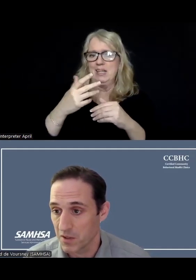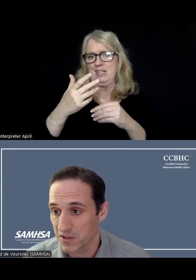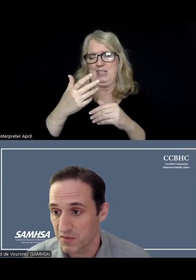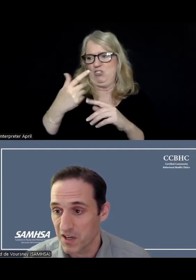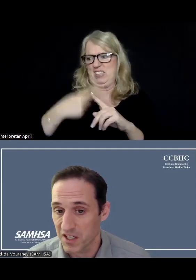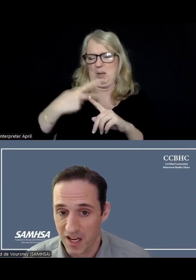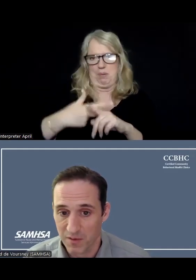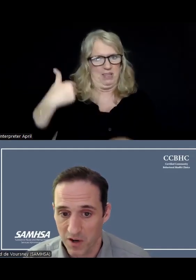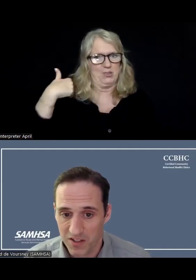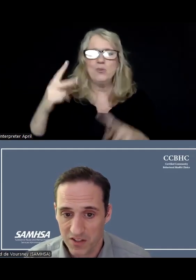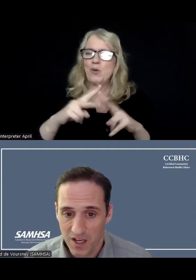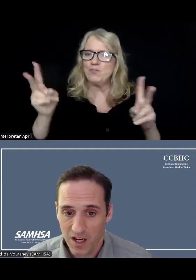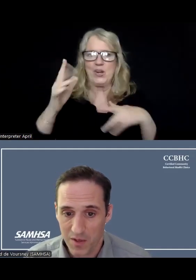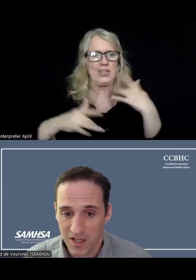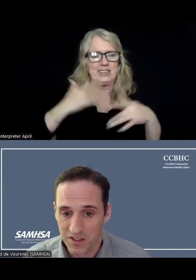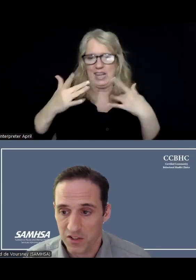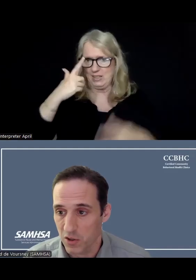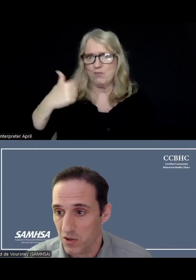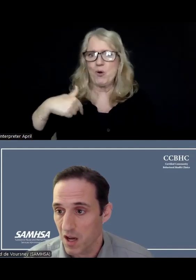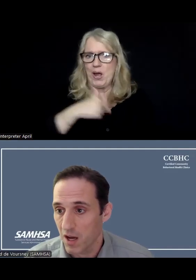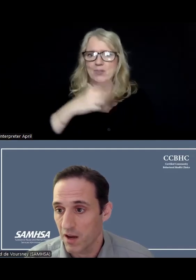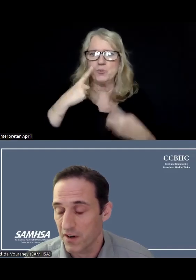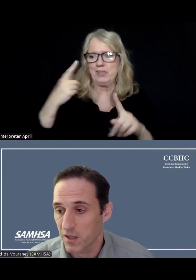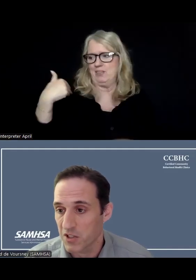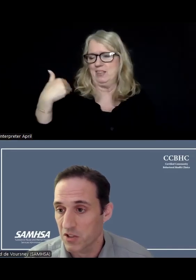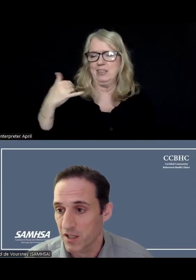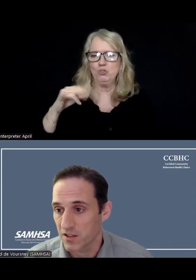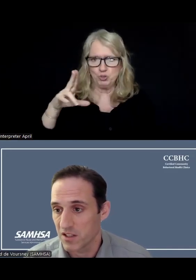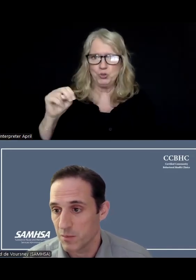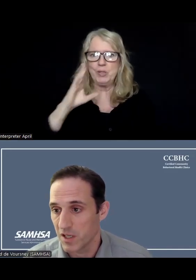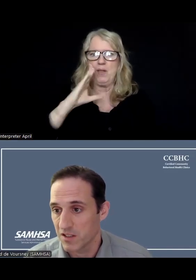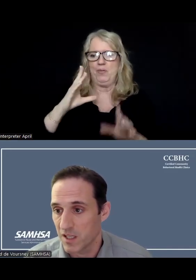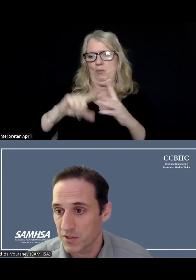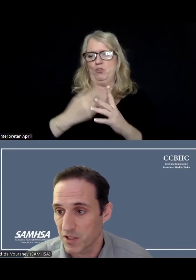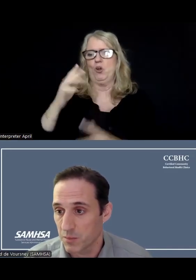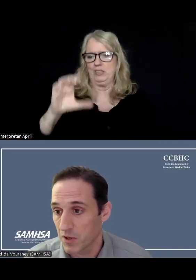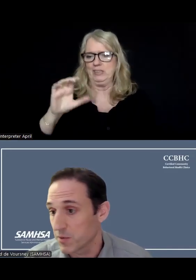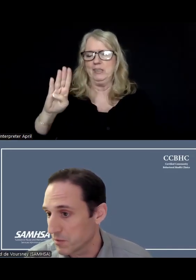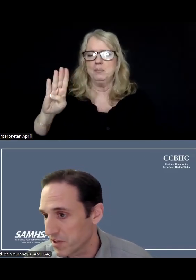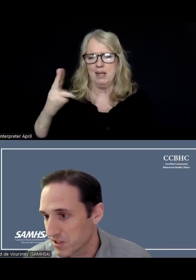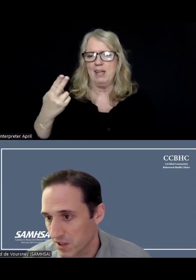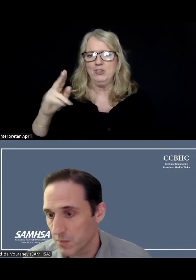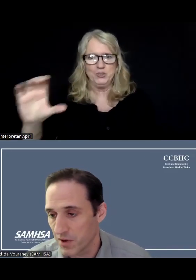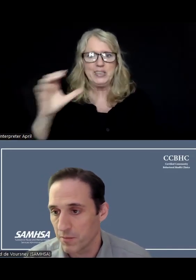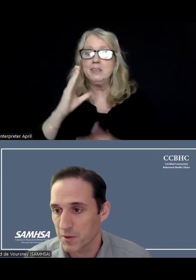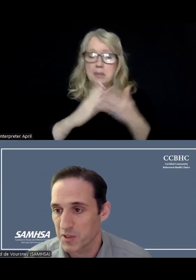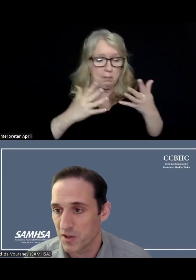months ago. And so this is very exciting for us. We announced in June, and they're going to be starting their CCBHC demonstration program. Some have already started, but all of them are going to be starting